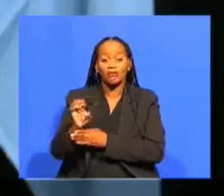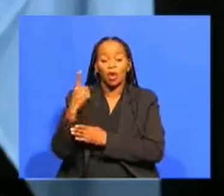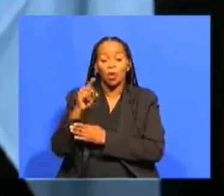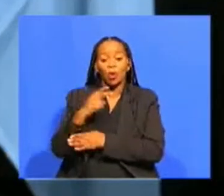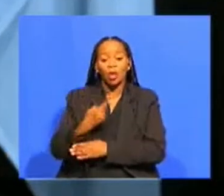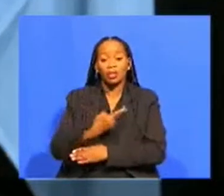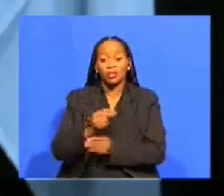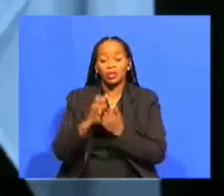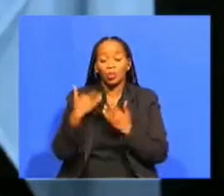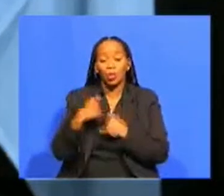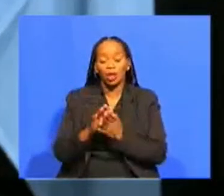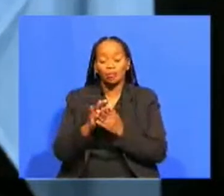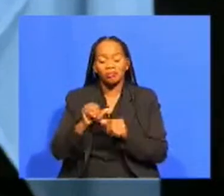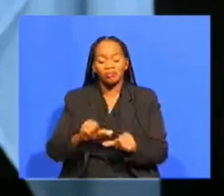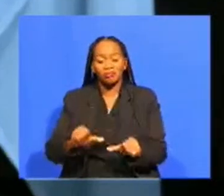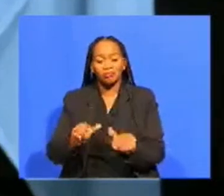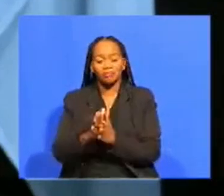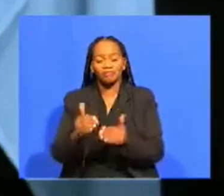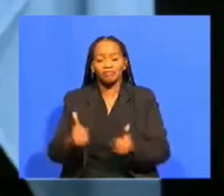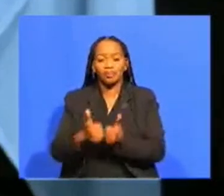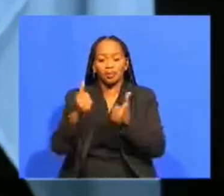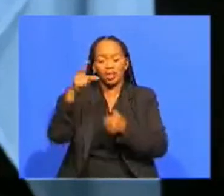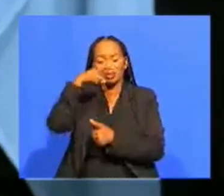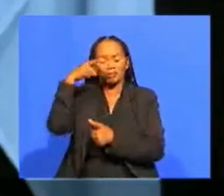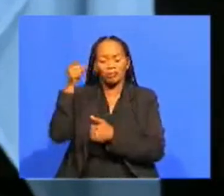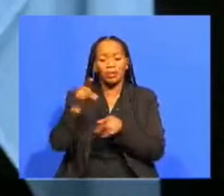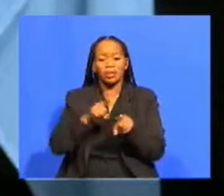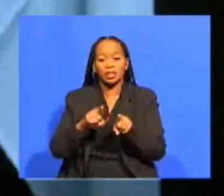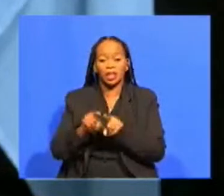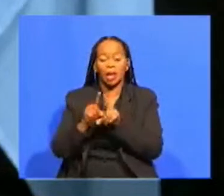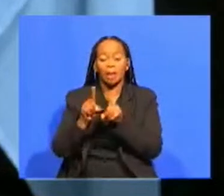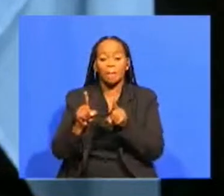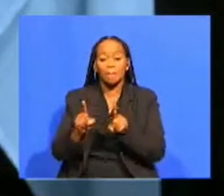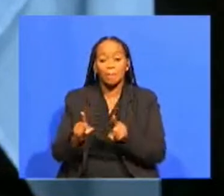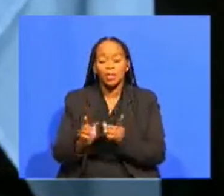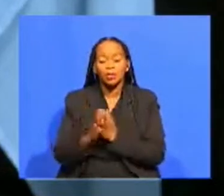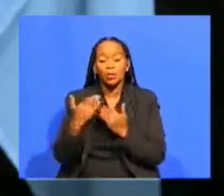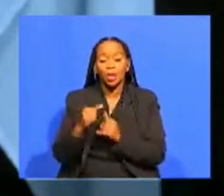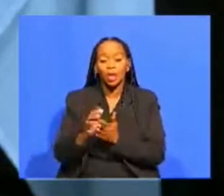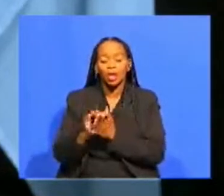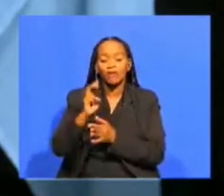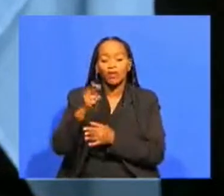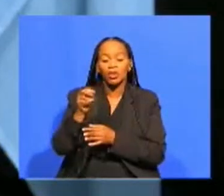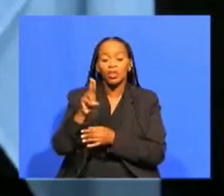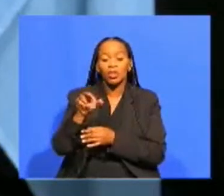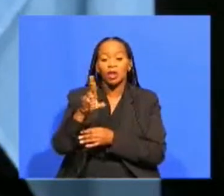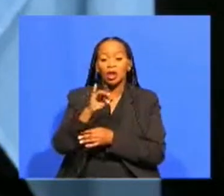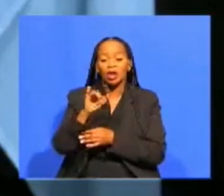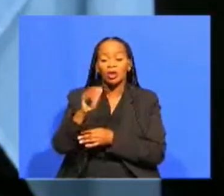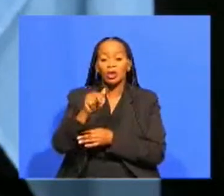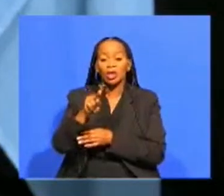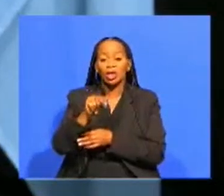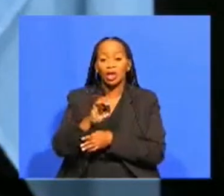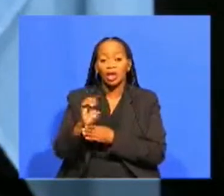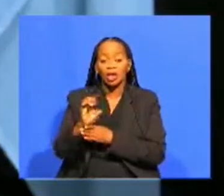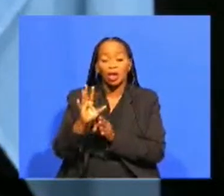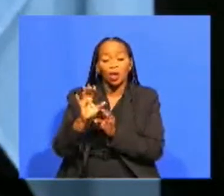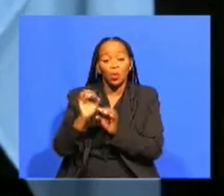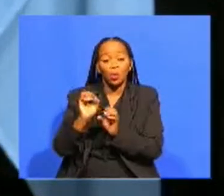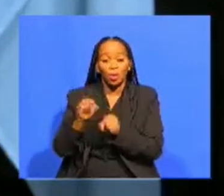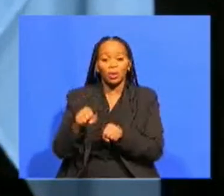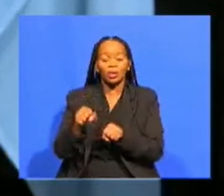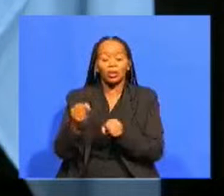have unseasonal heat wave as well. But the more frequent hurricanes and the intensity of those hurricanes, one hurricane could wipe